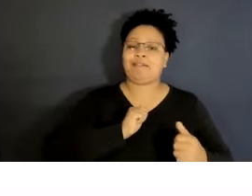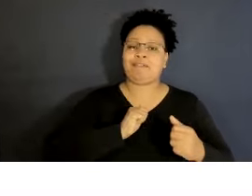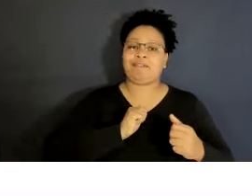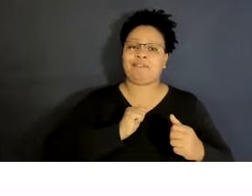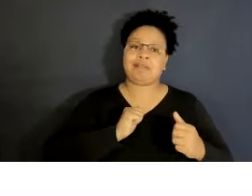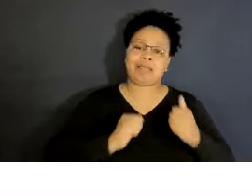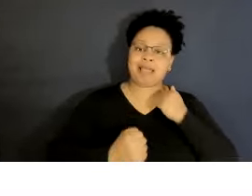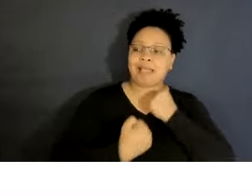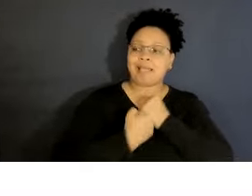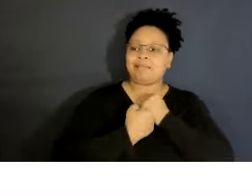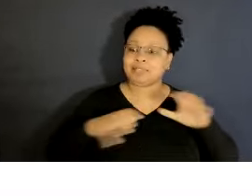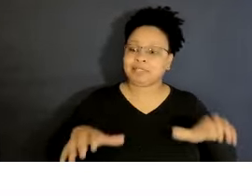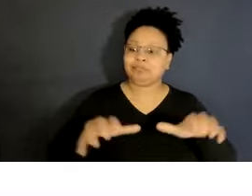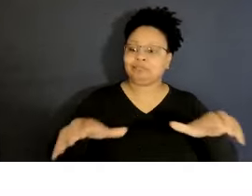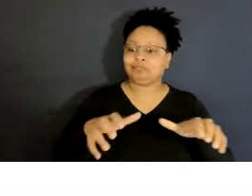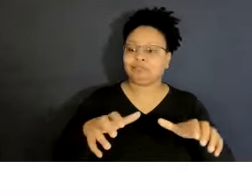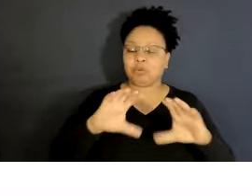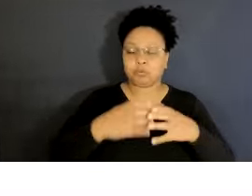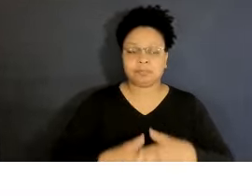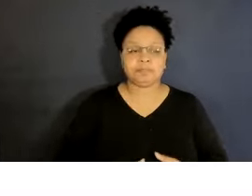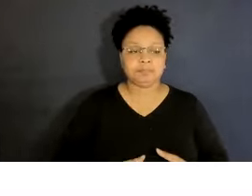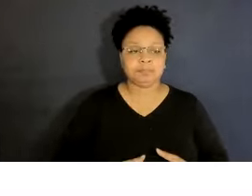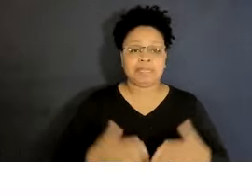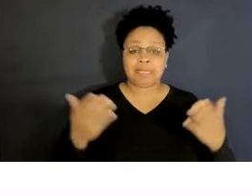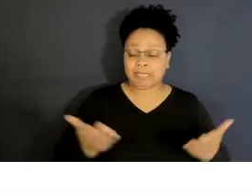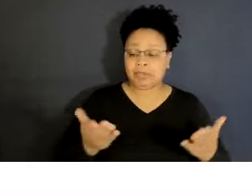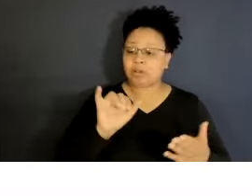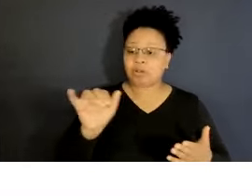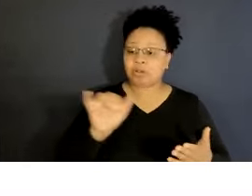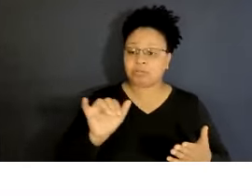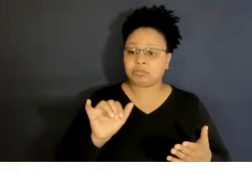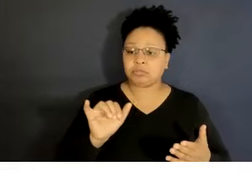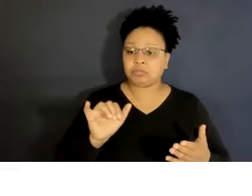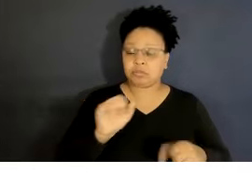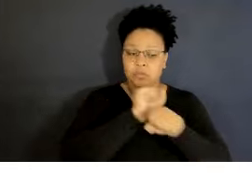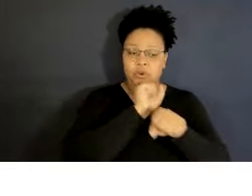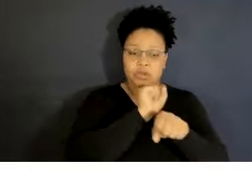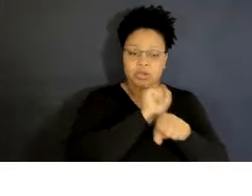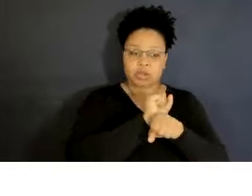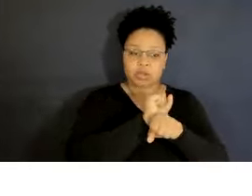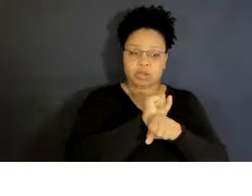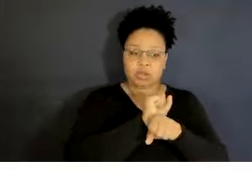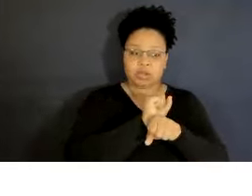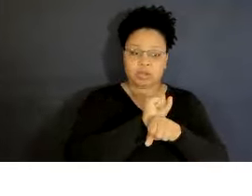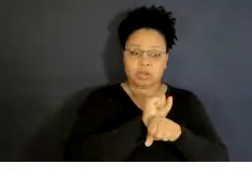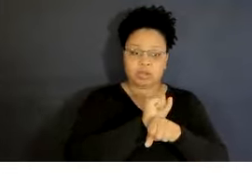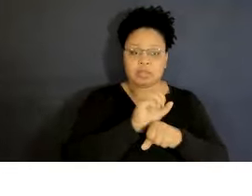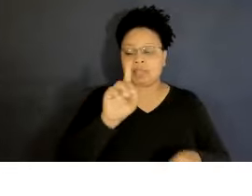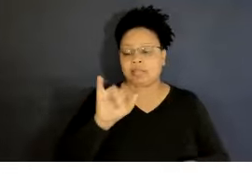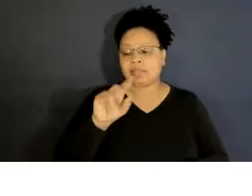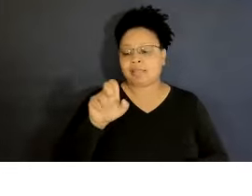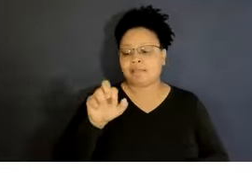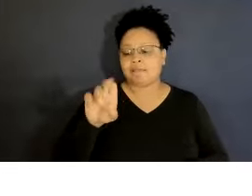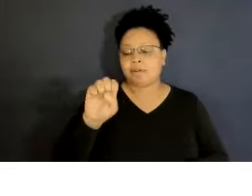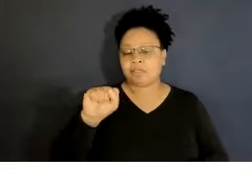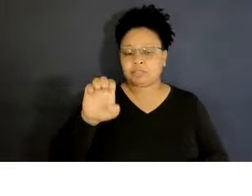self-advocacy group here in Arizona. I am also employed at Diverse Ability